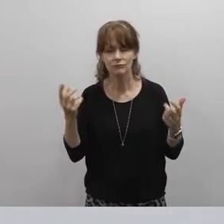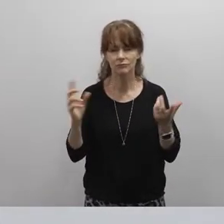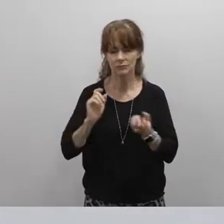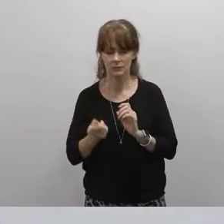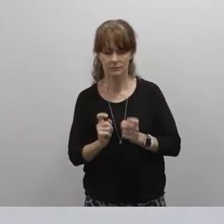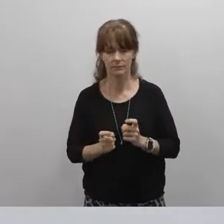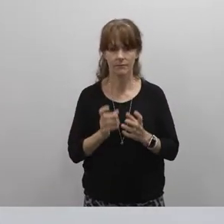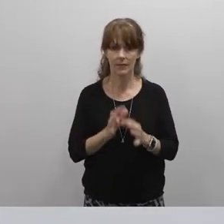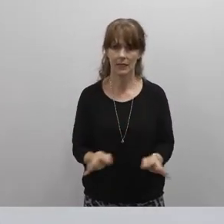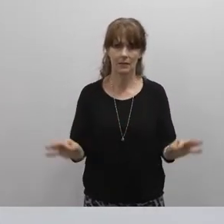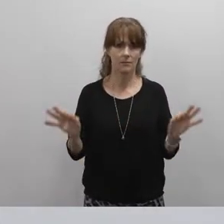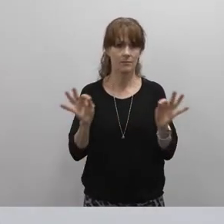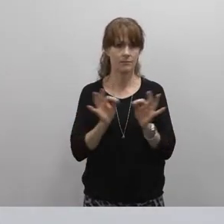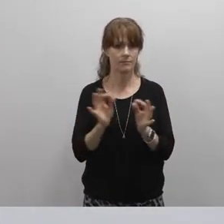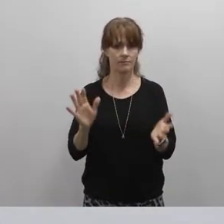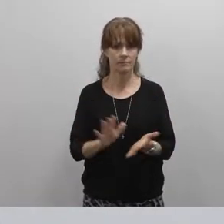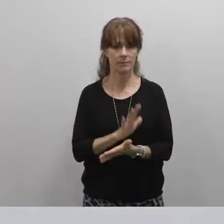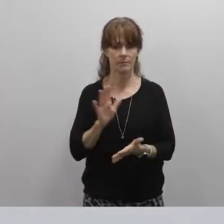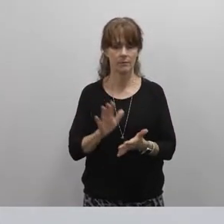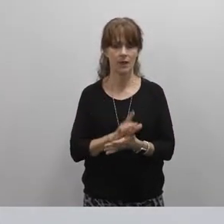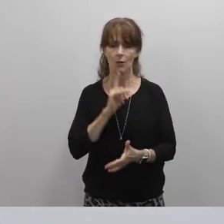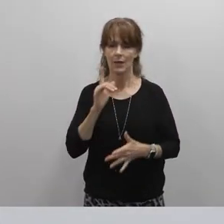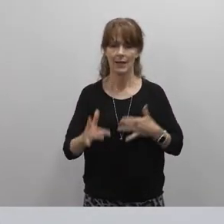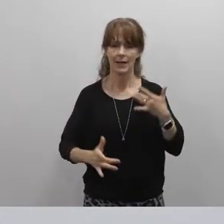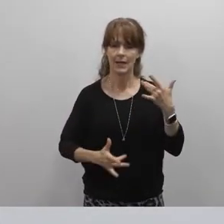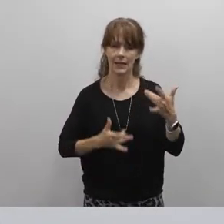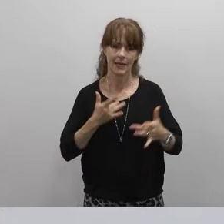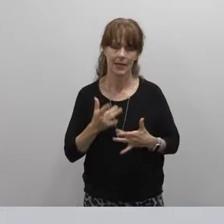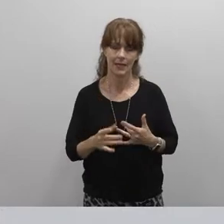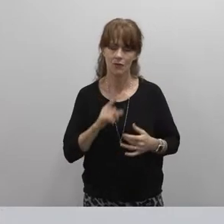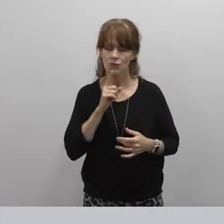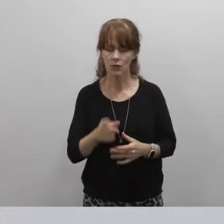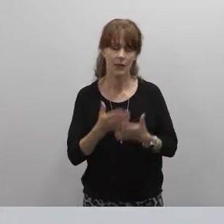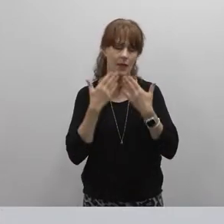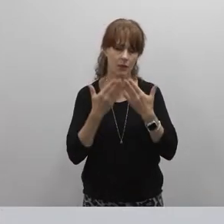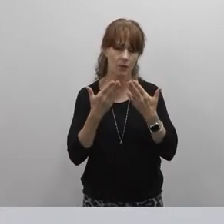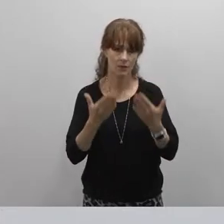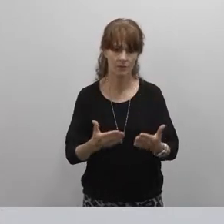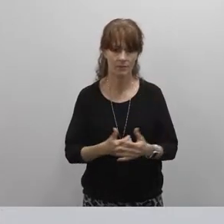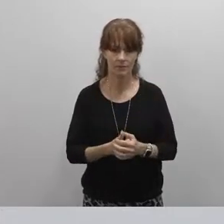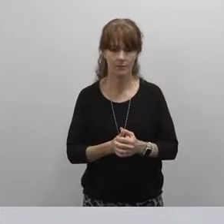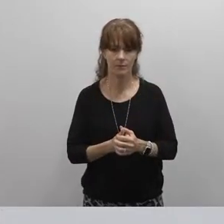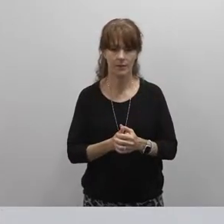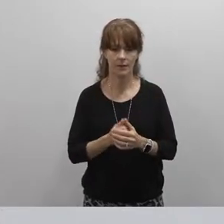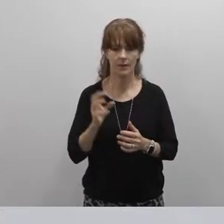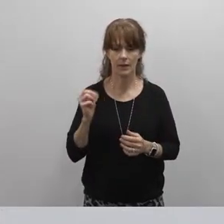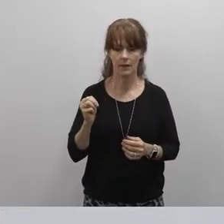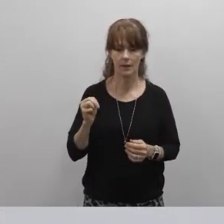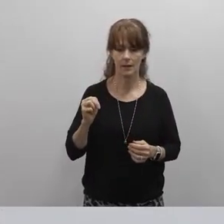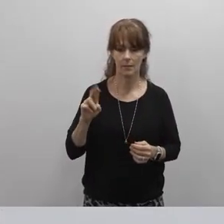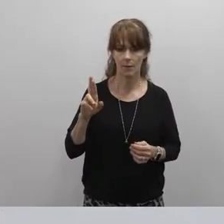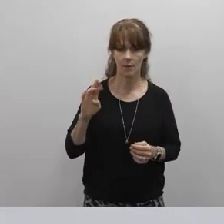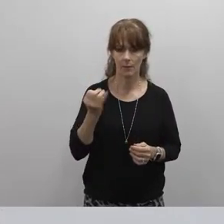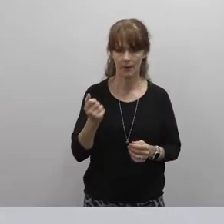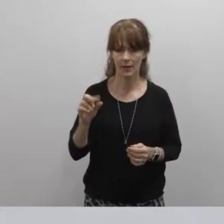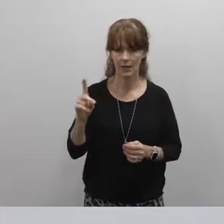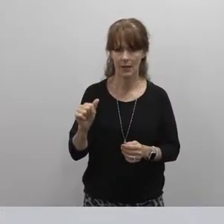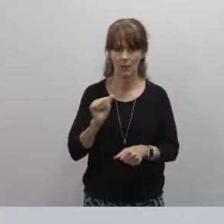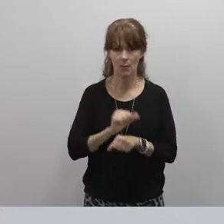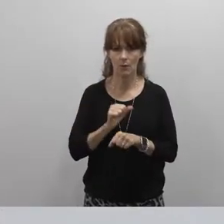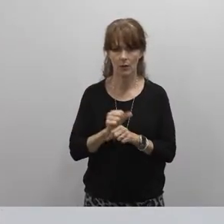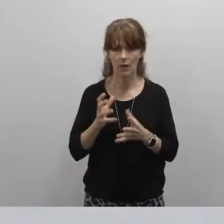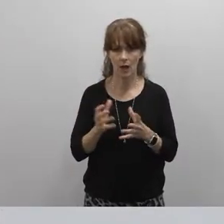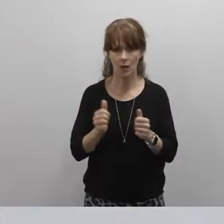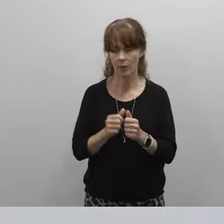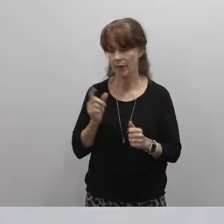incredibly impressive document, and we are extremely excited and, once again, extremely grateful. I know Mr. Miranda, once again, thank you so much. We've been working a lot